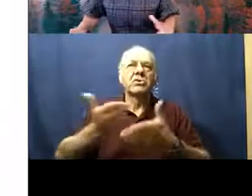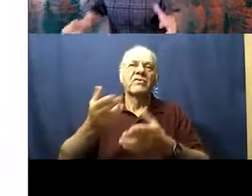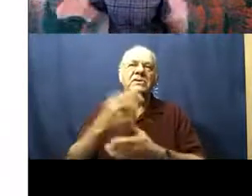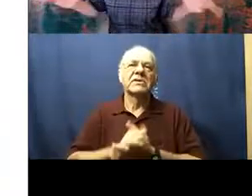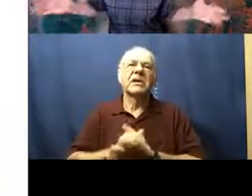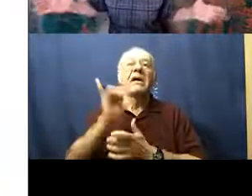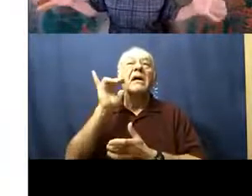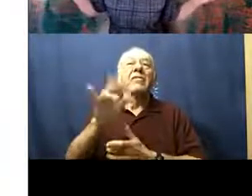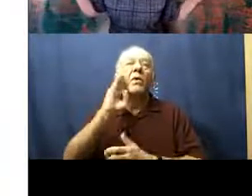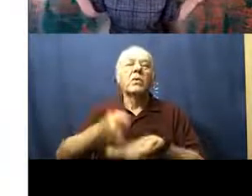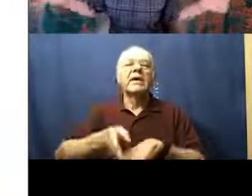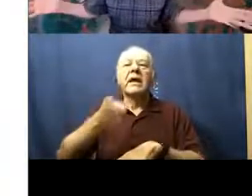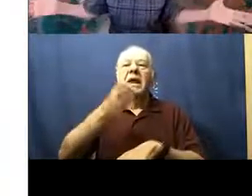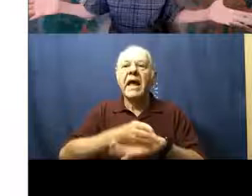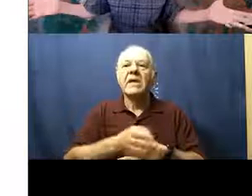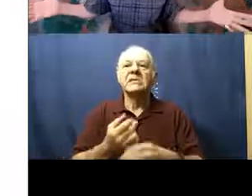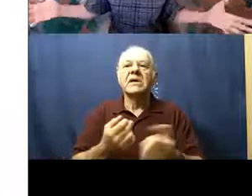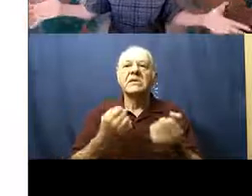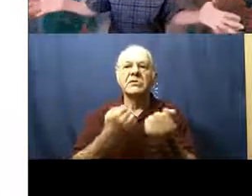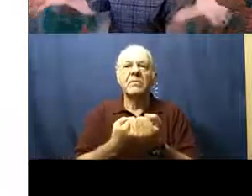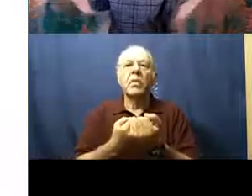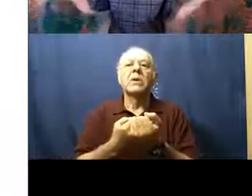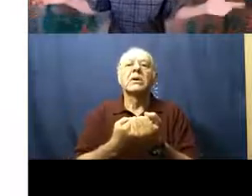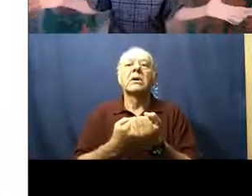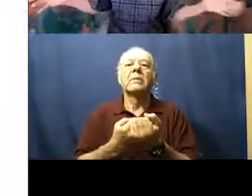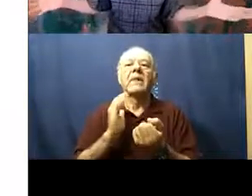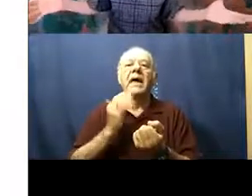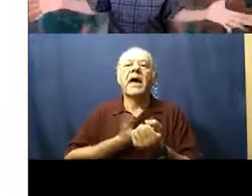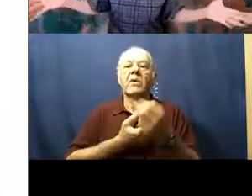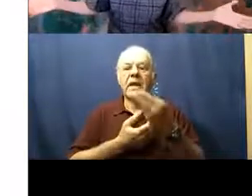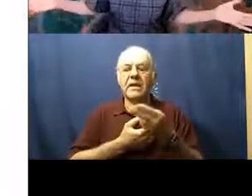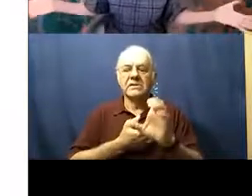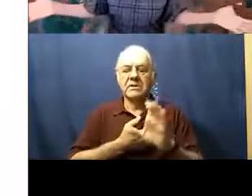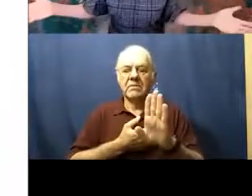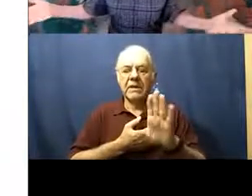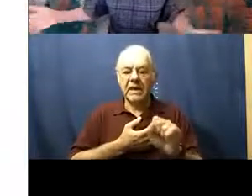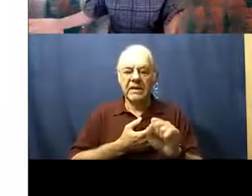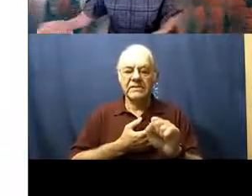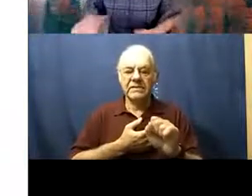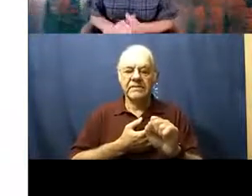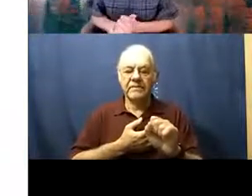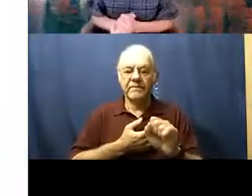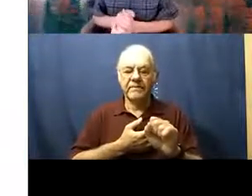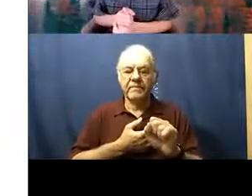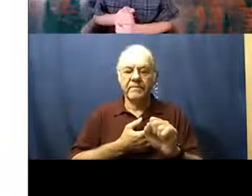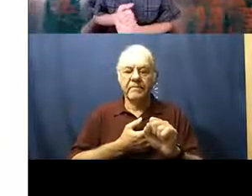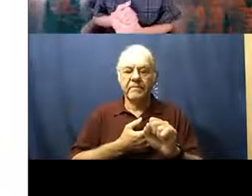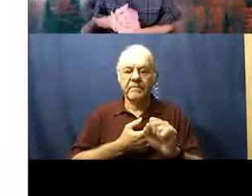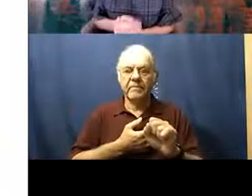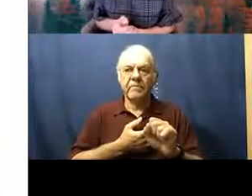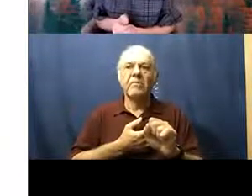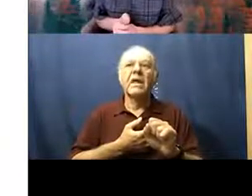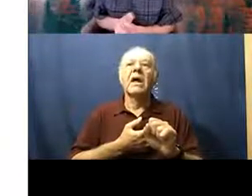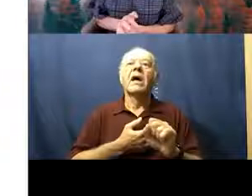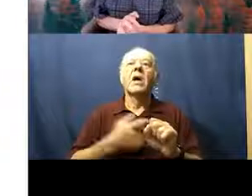that would enhance and support our HCBS ecosystem. And we were